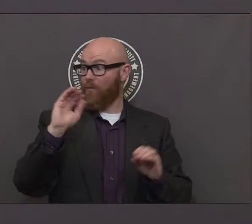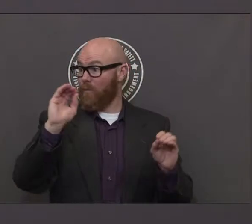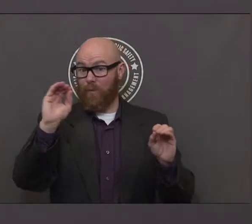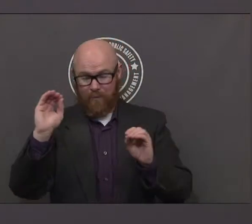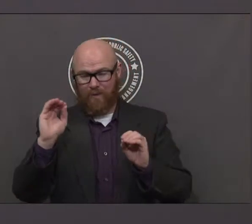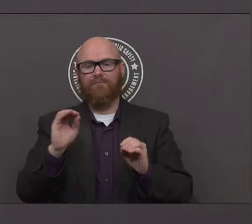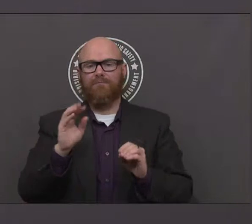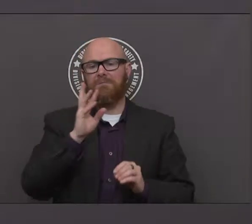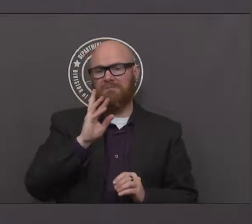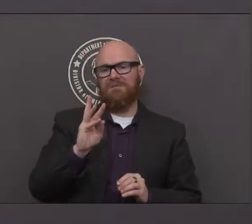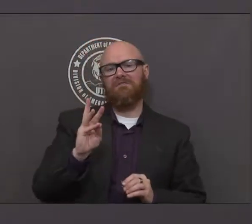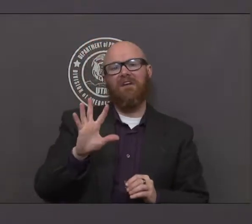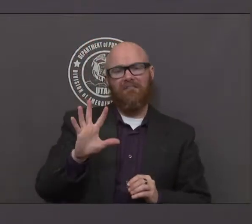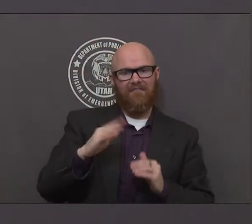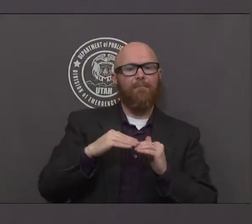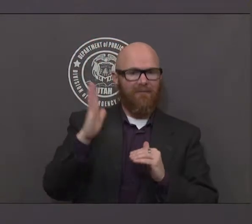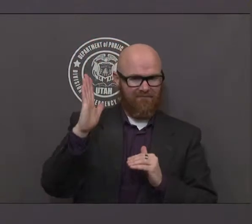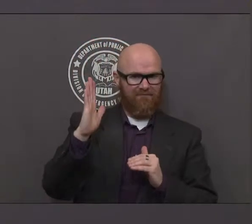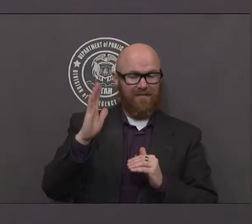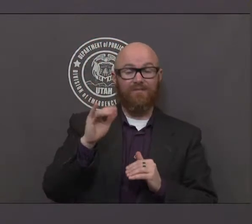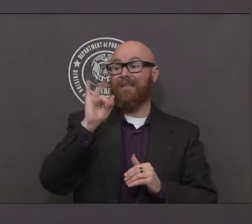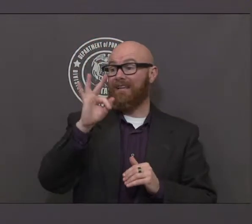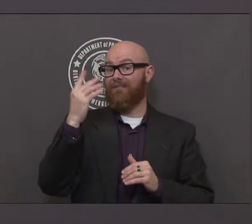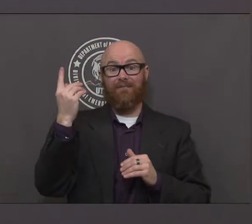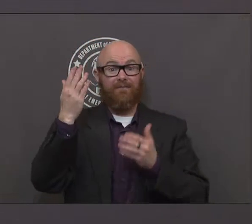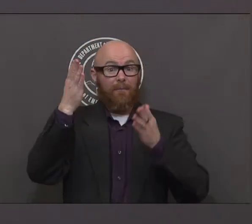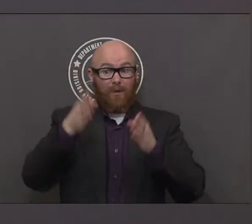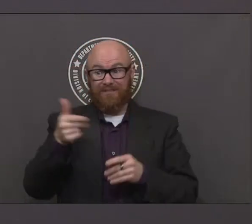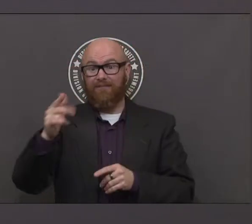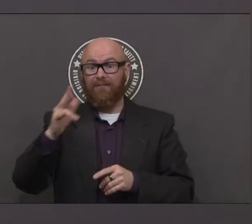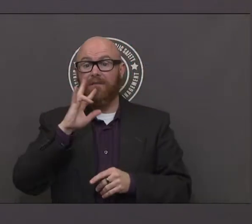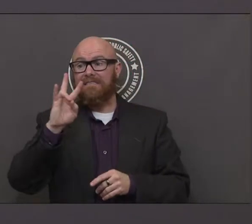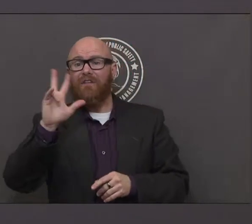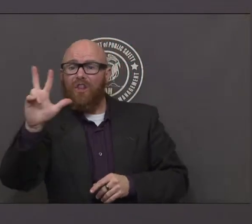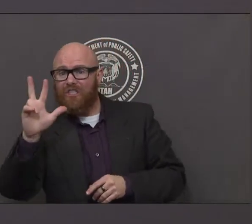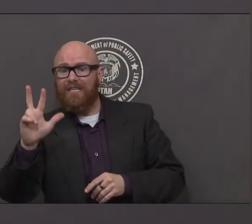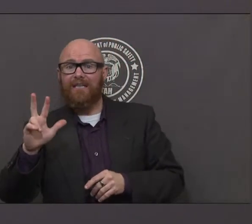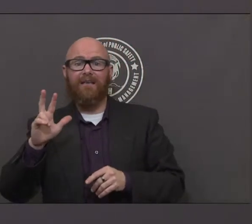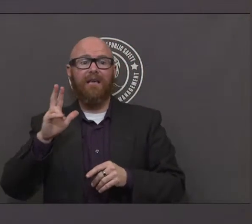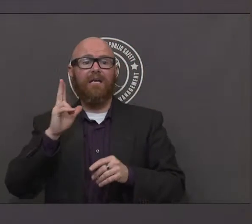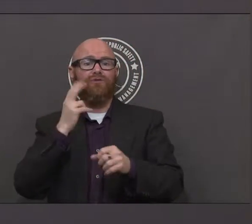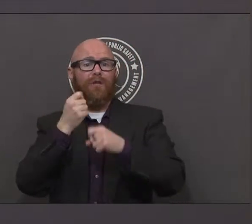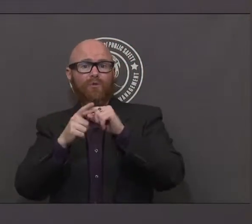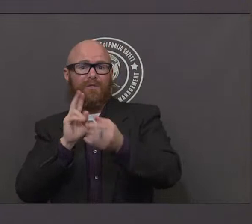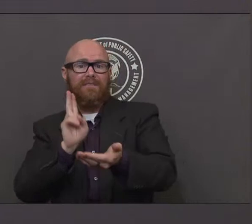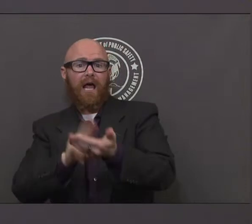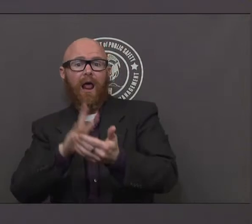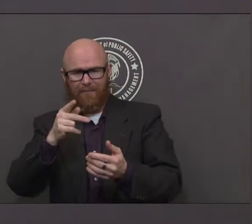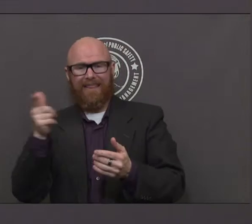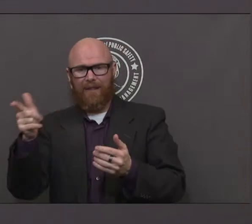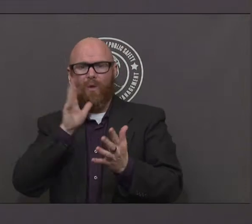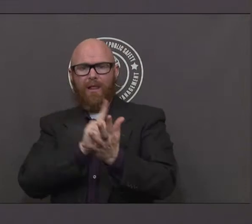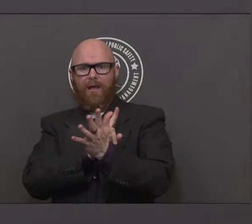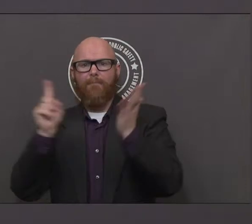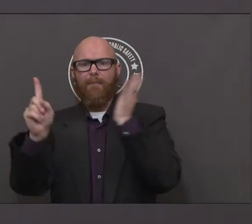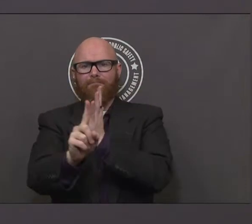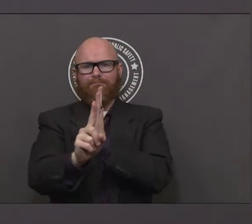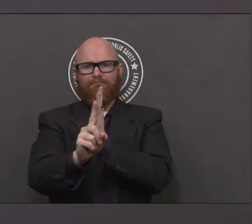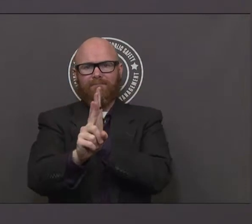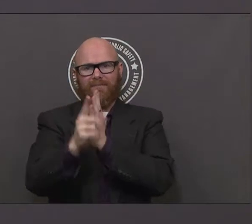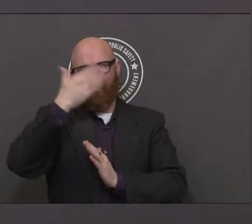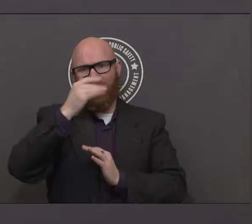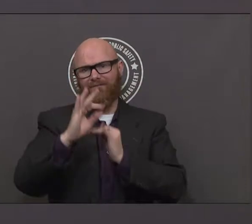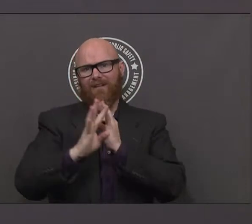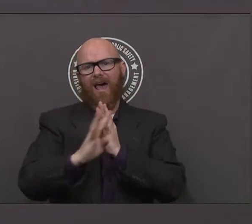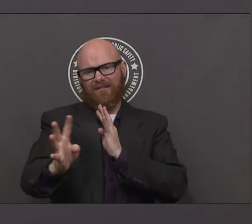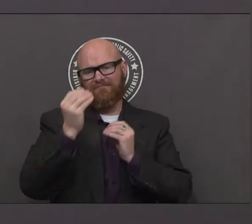over the age of 70, they get bumped to the front of the line, not just thrown in with the mix. We're working through those details, and we'll have more